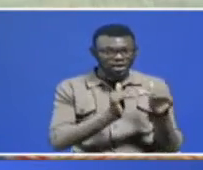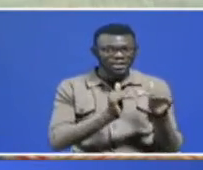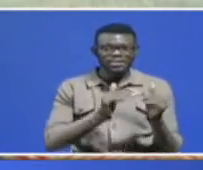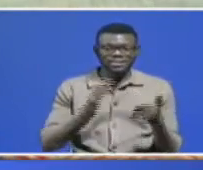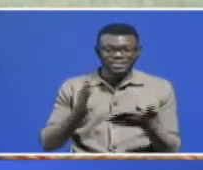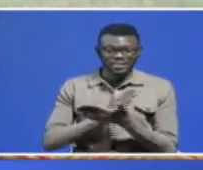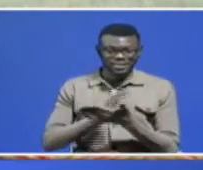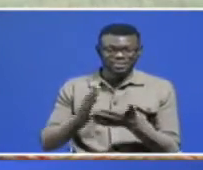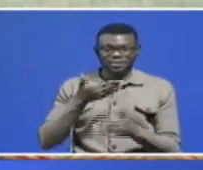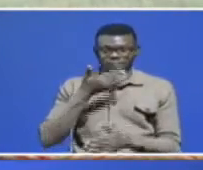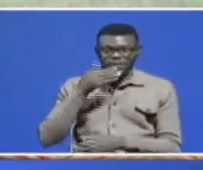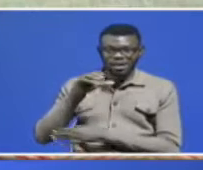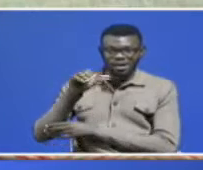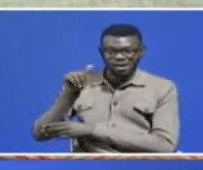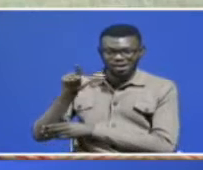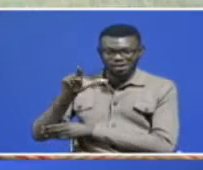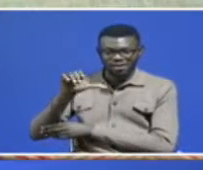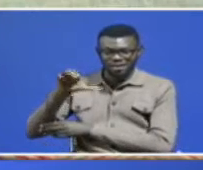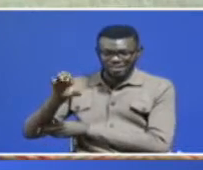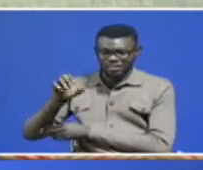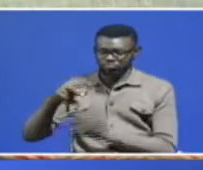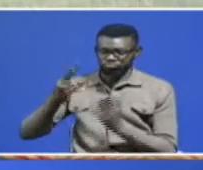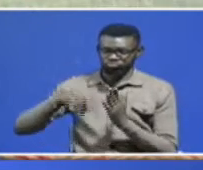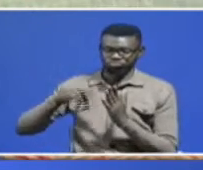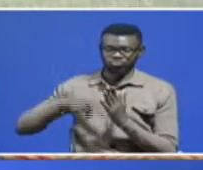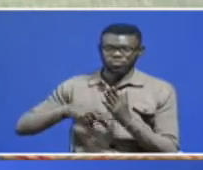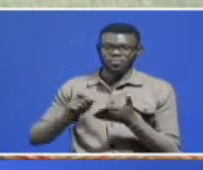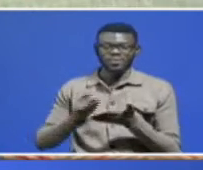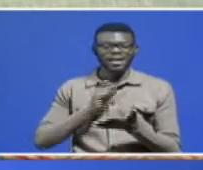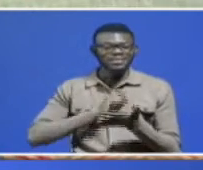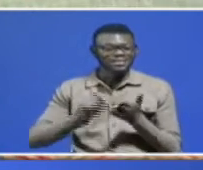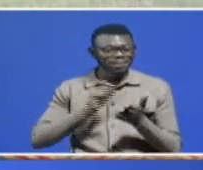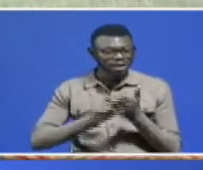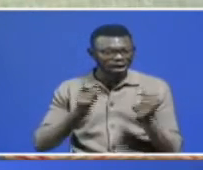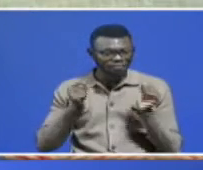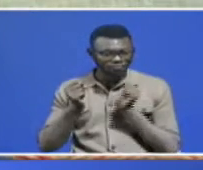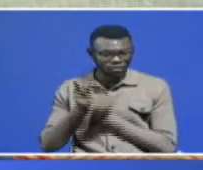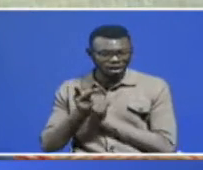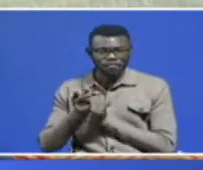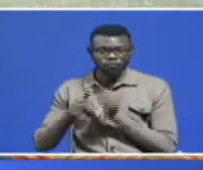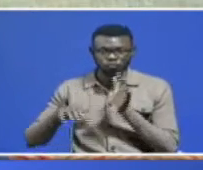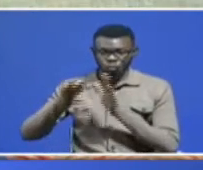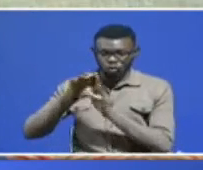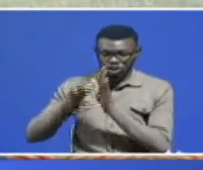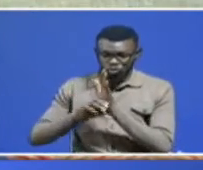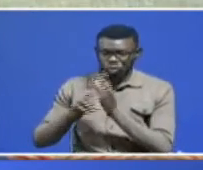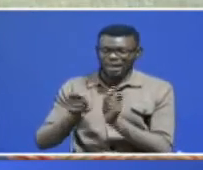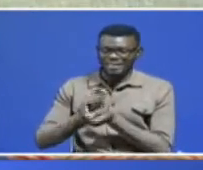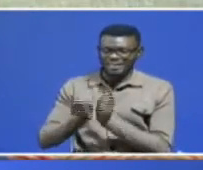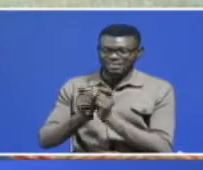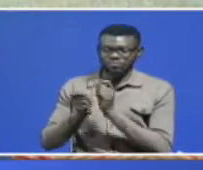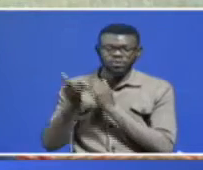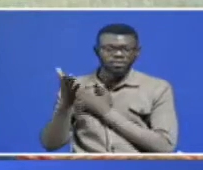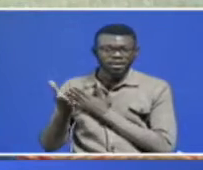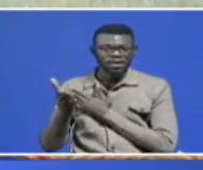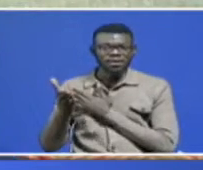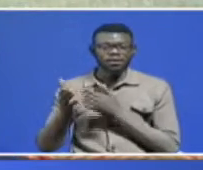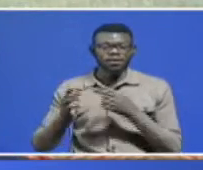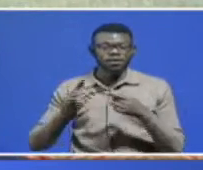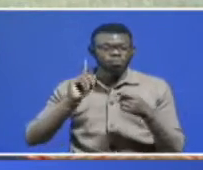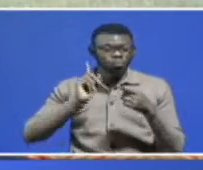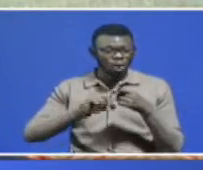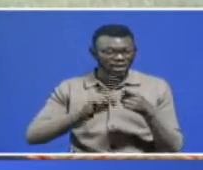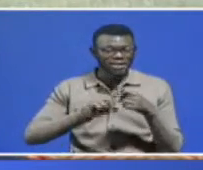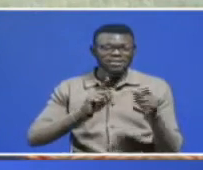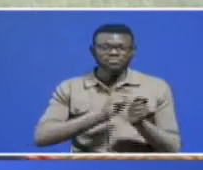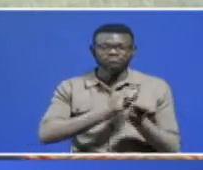looked at the provisions that are under Chapter 12 of the Constitution, the amendments that are proposed there. One of the amendments